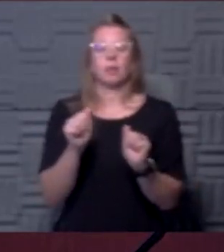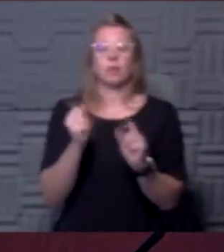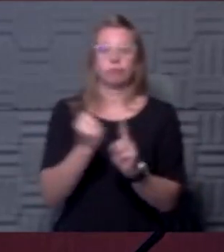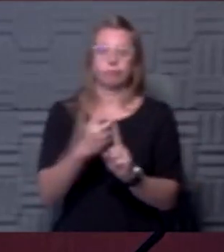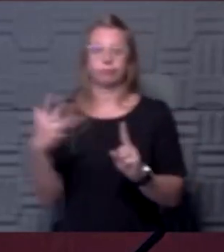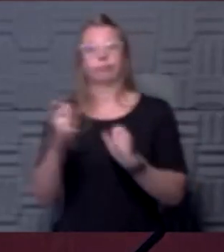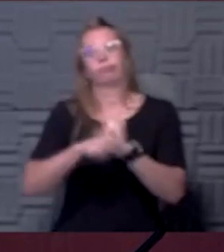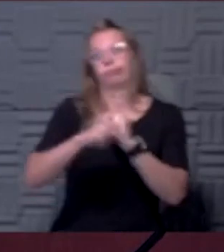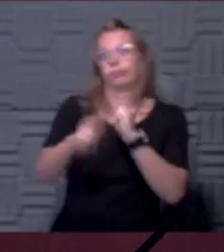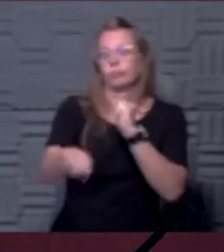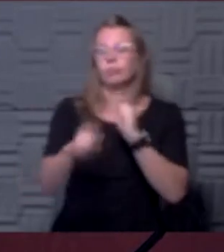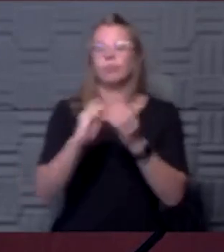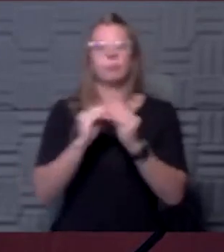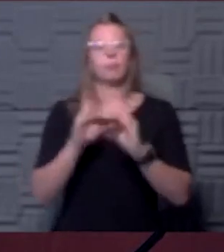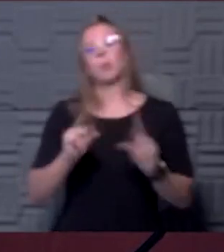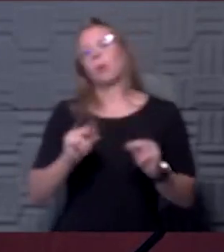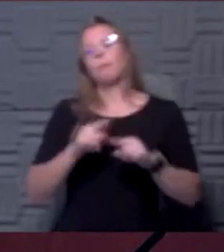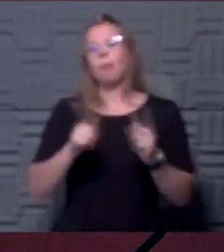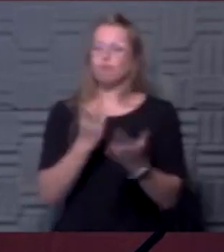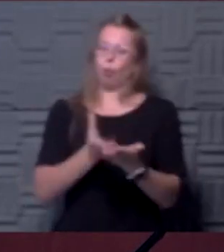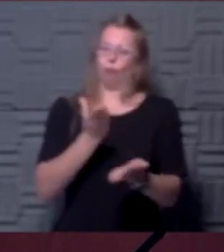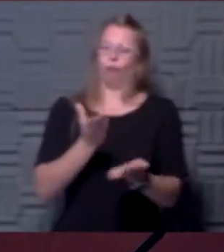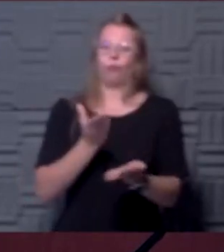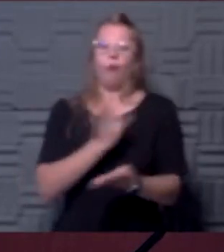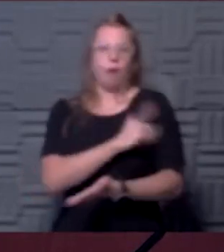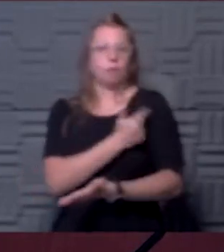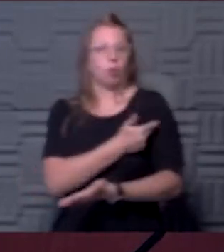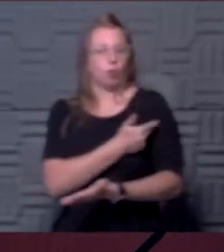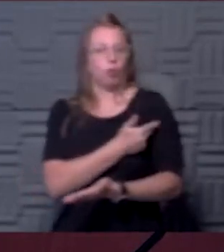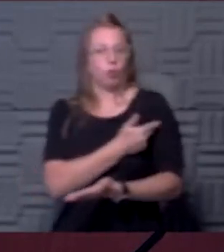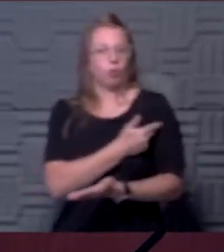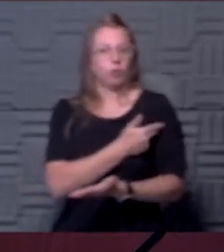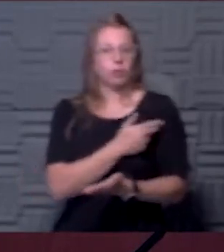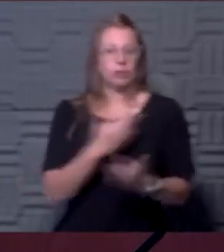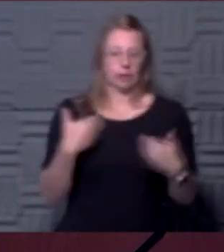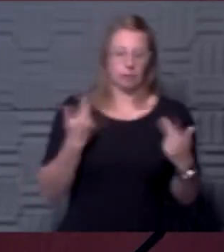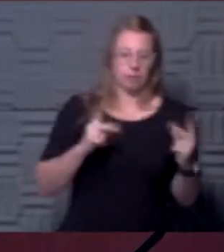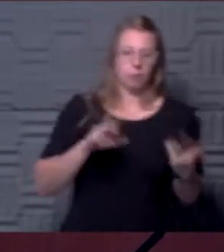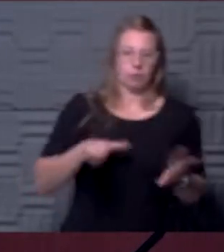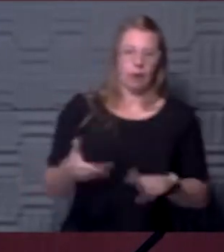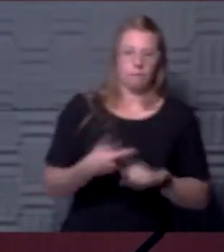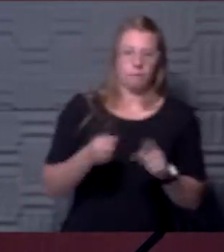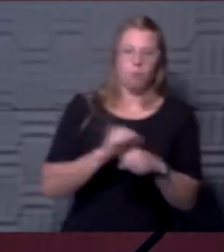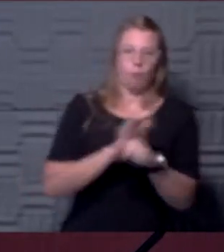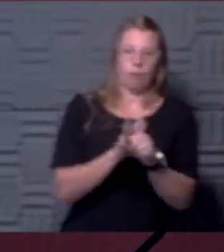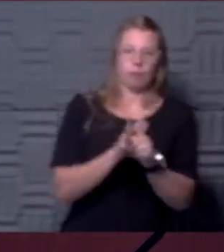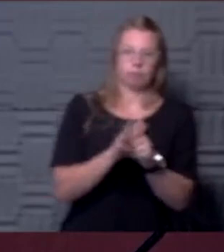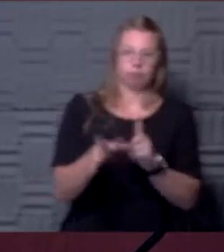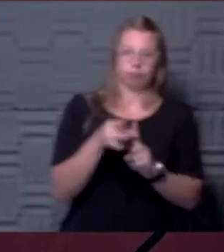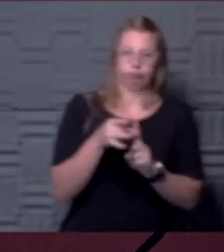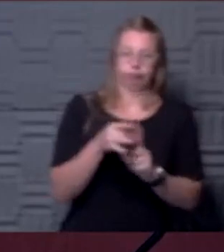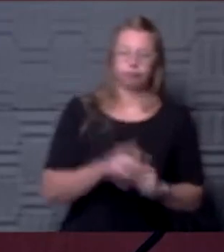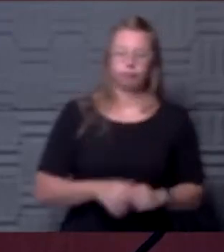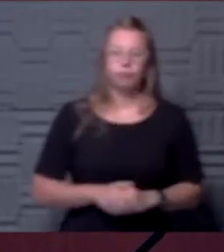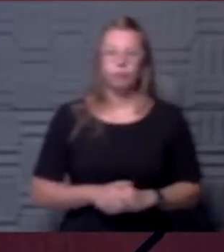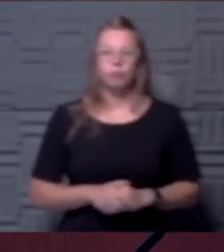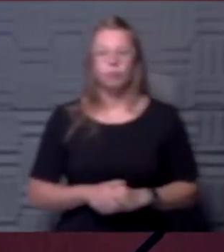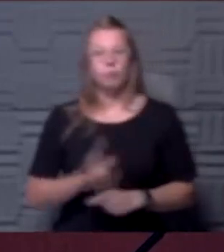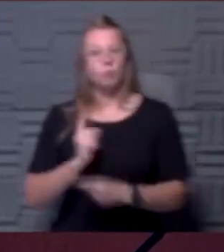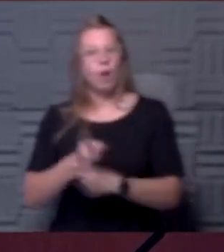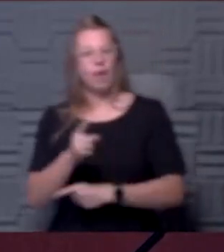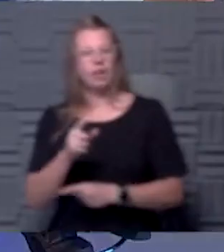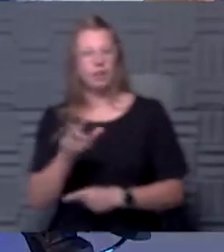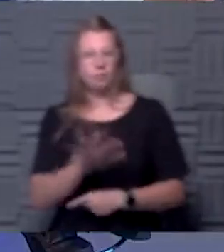sensationalize here. This is just proof that there have been patients in our hospital that are younger that have died from COVID. Yeah, if and I there do are the patients math, that would be like